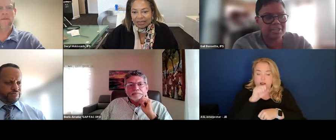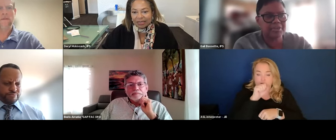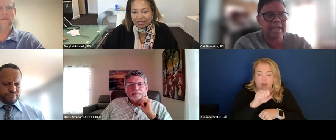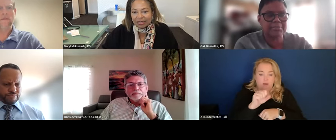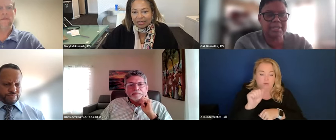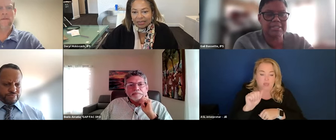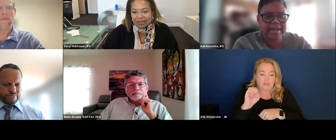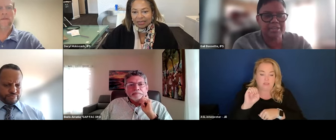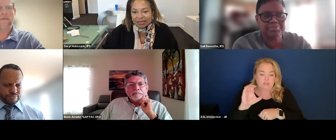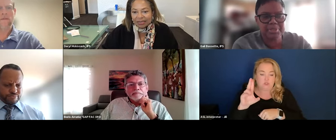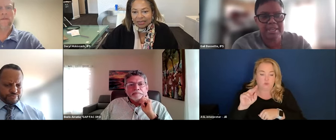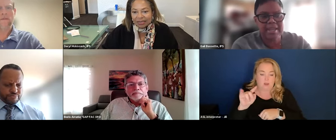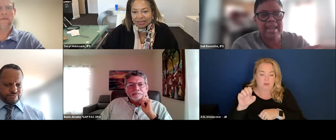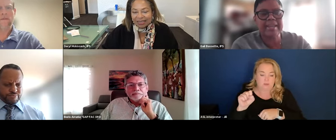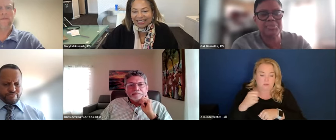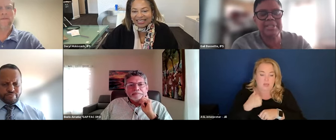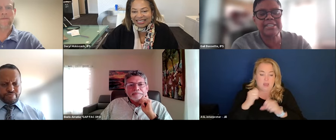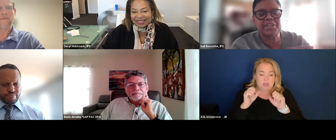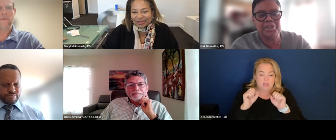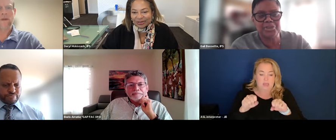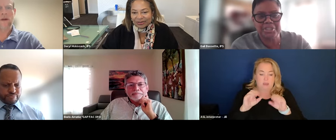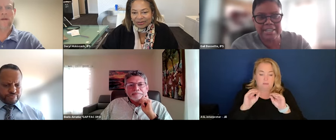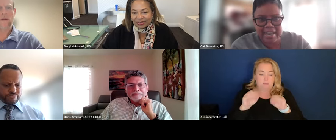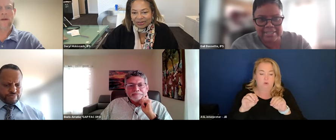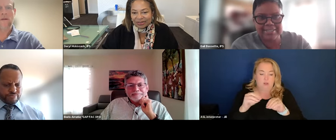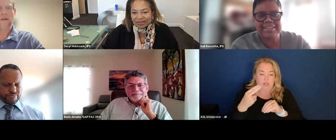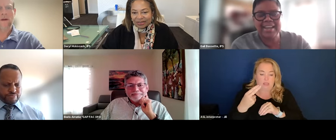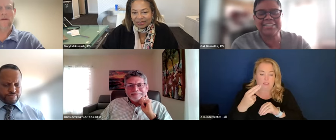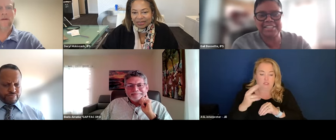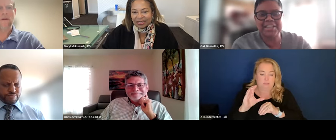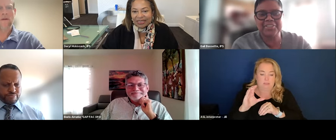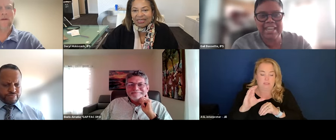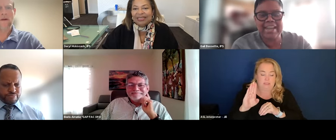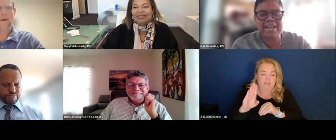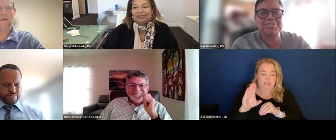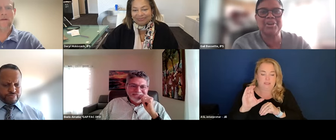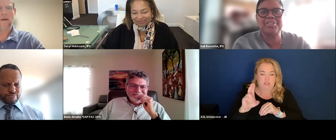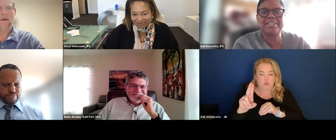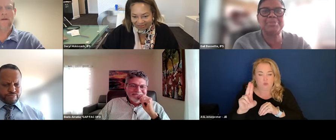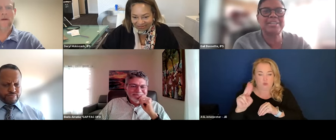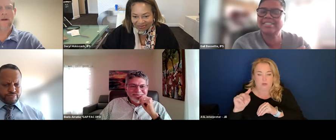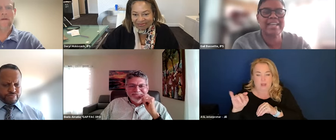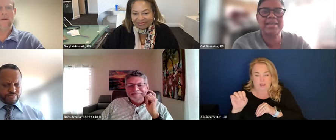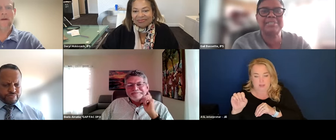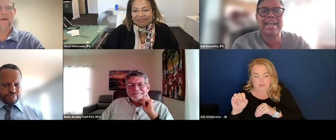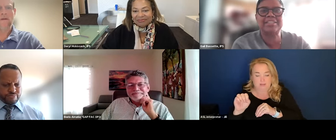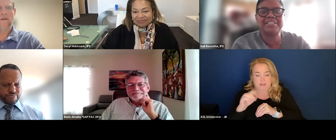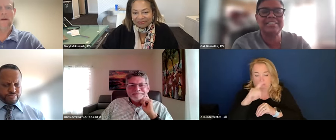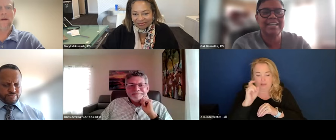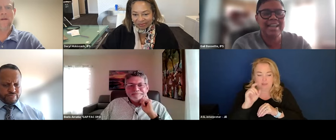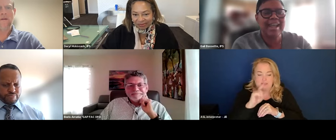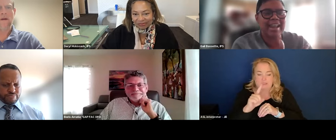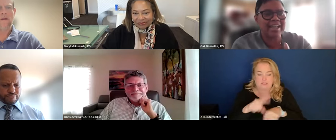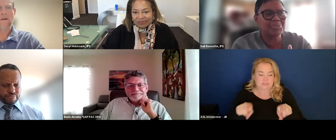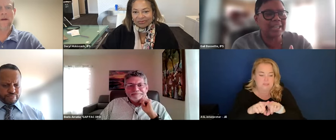AEC Unite, because I can put HBCU Unite as another lighthouse on this, because the same